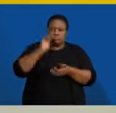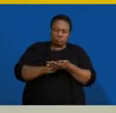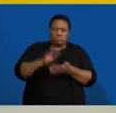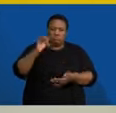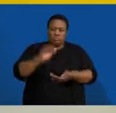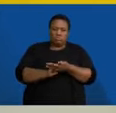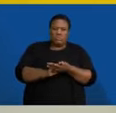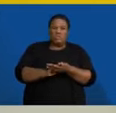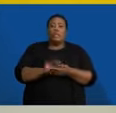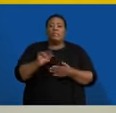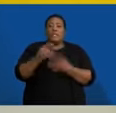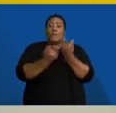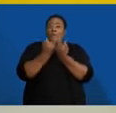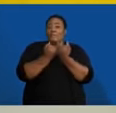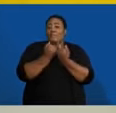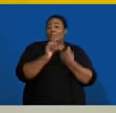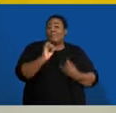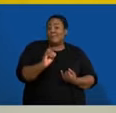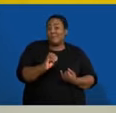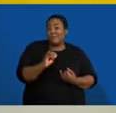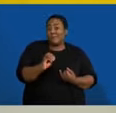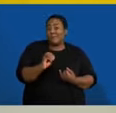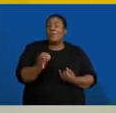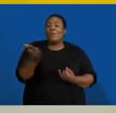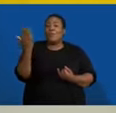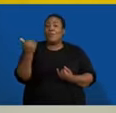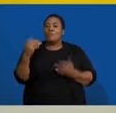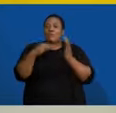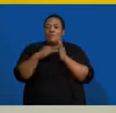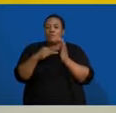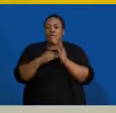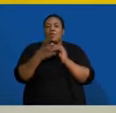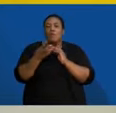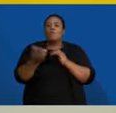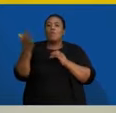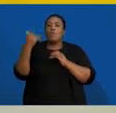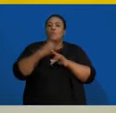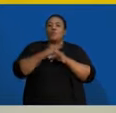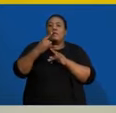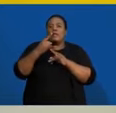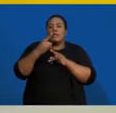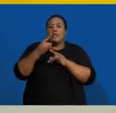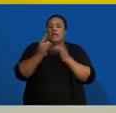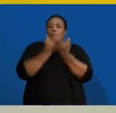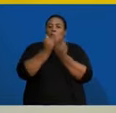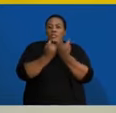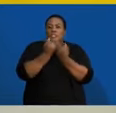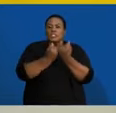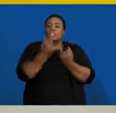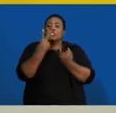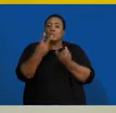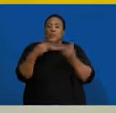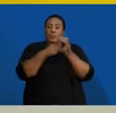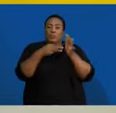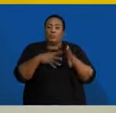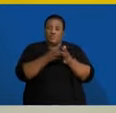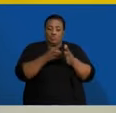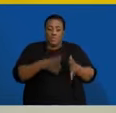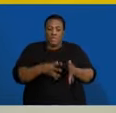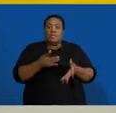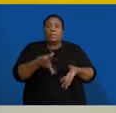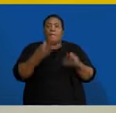for you. Wazometrics is bringing you #WazoWinner competition, where 2 matrics stand a chance to win